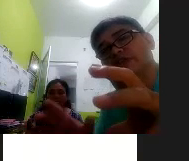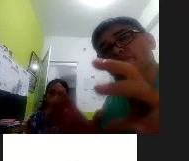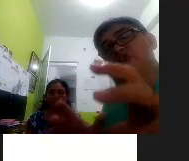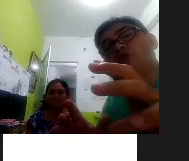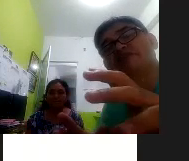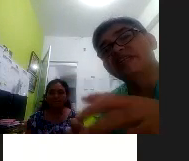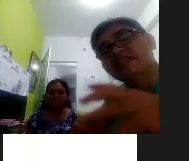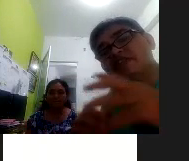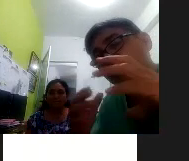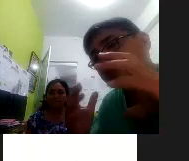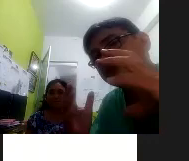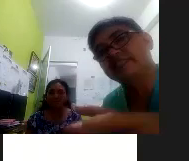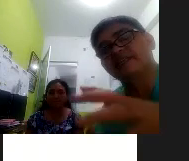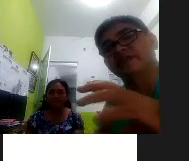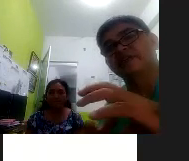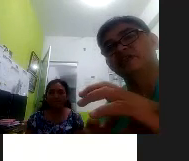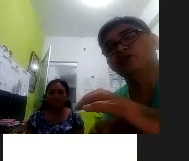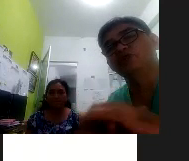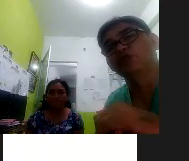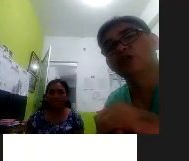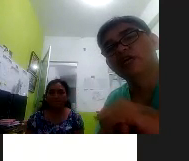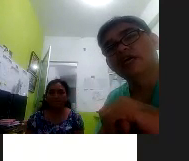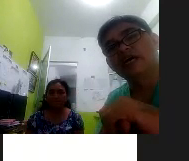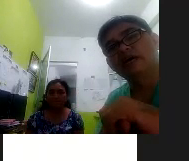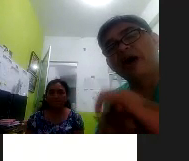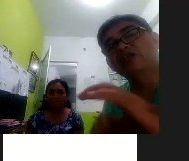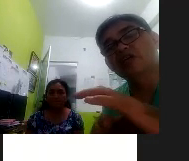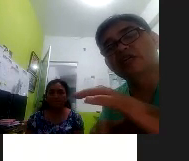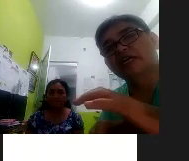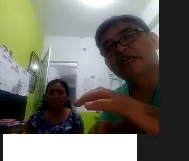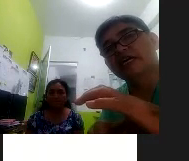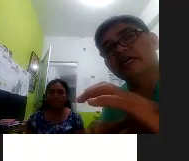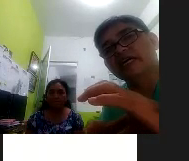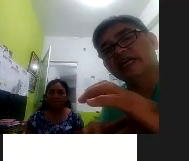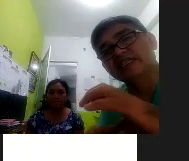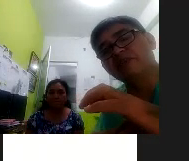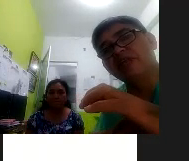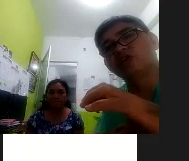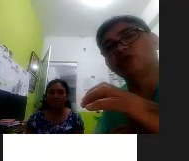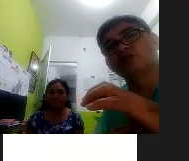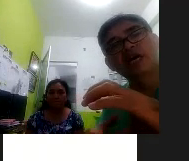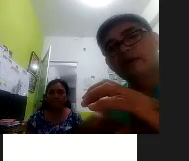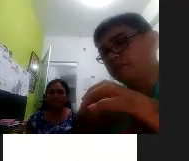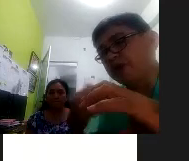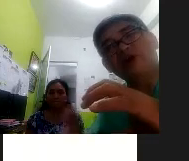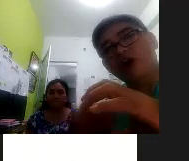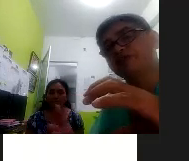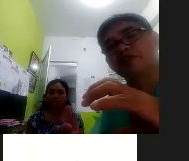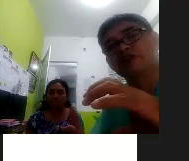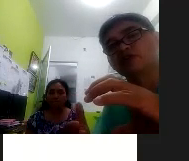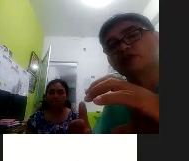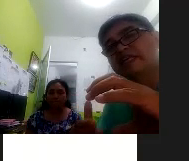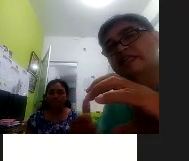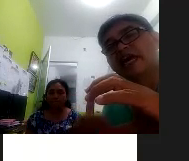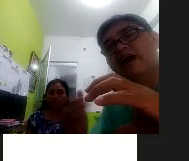show midwives that it's not necessary to do vaginal examination very